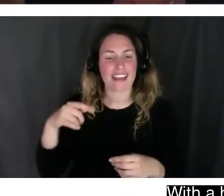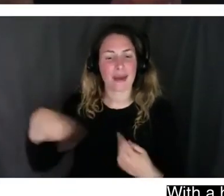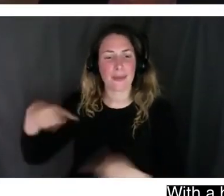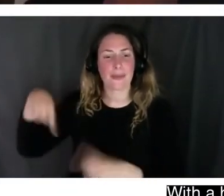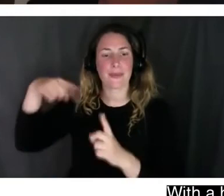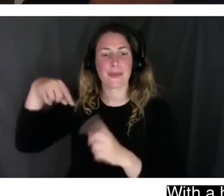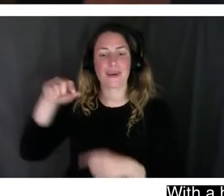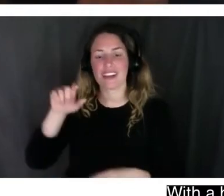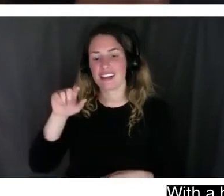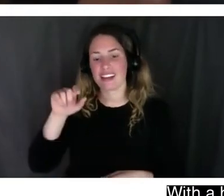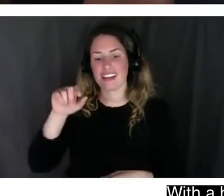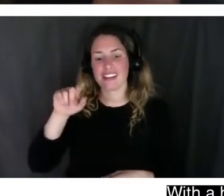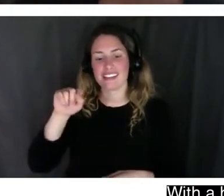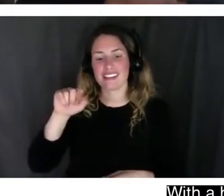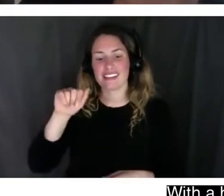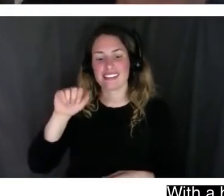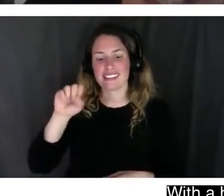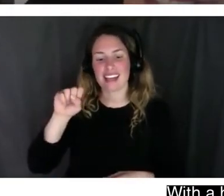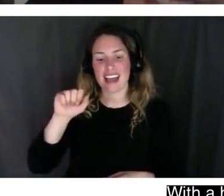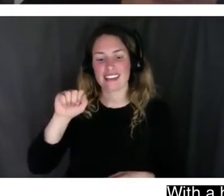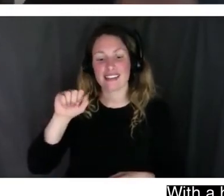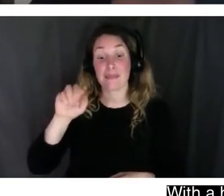Yeah. The